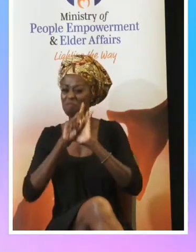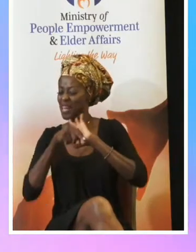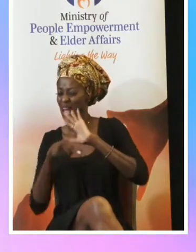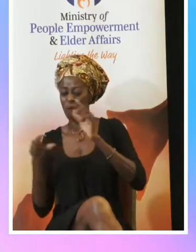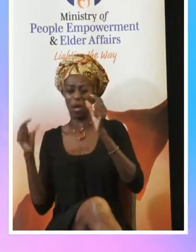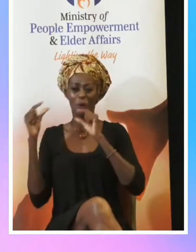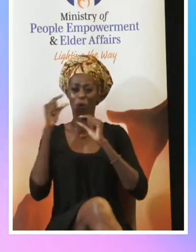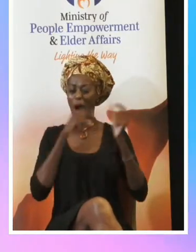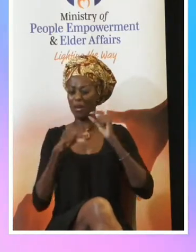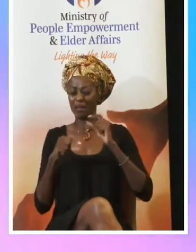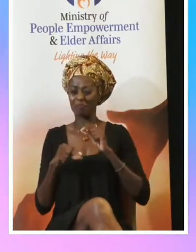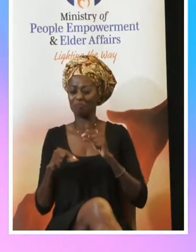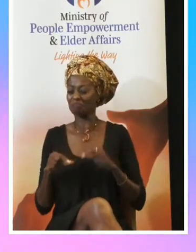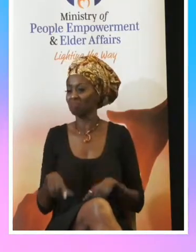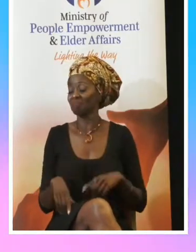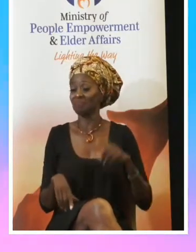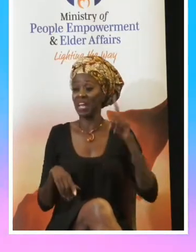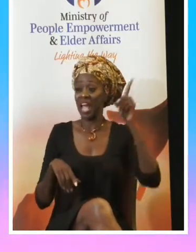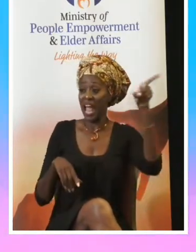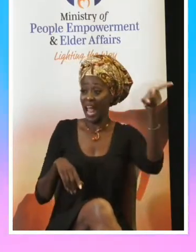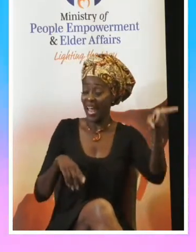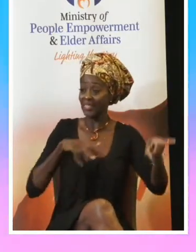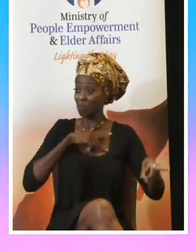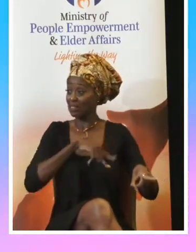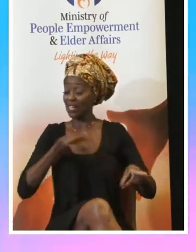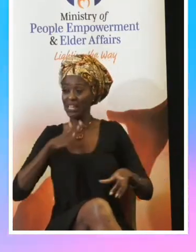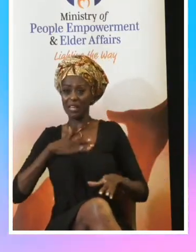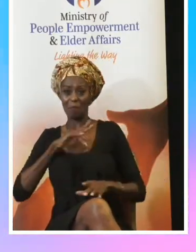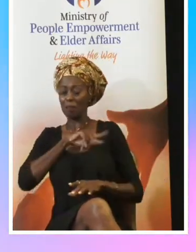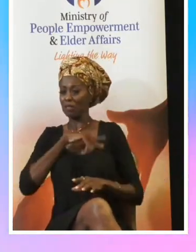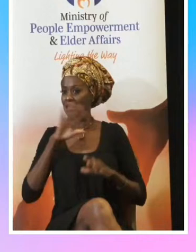His personality and my personality,